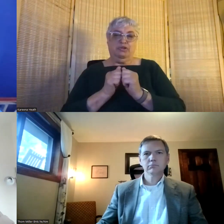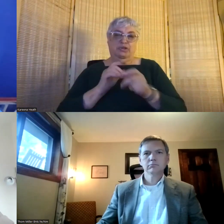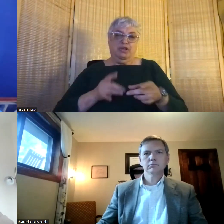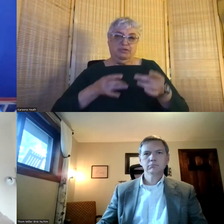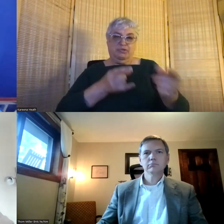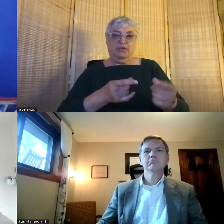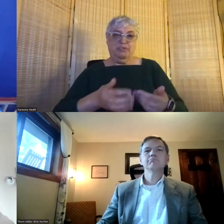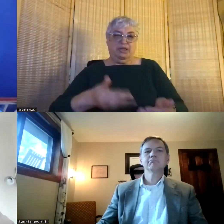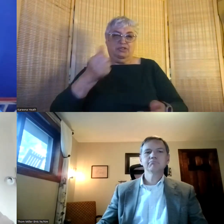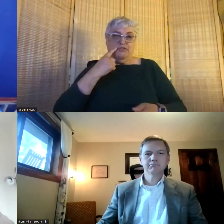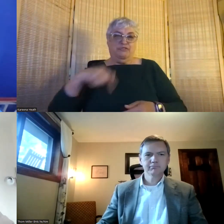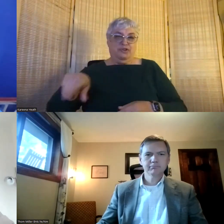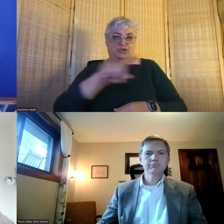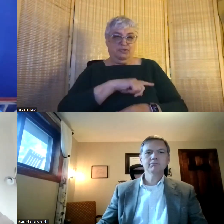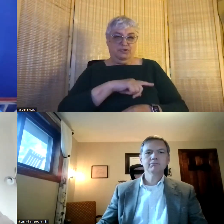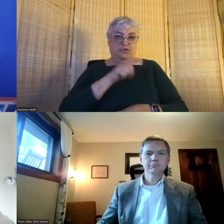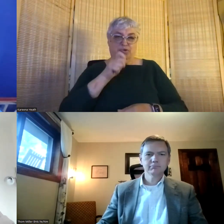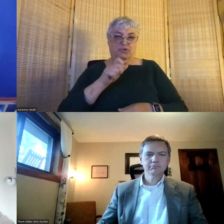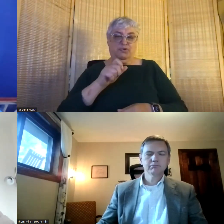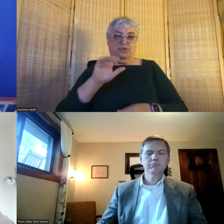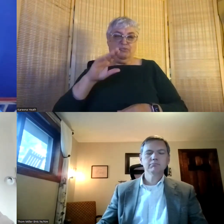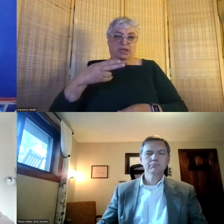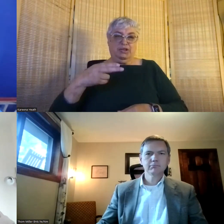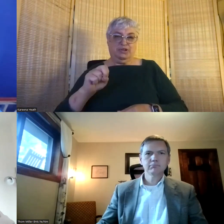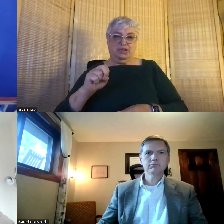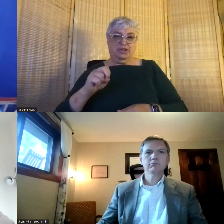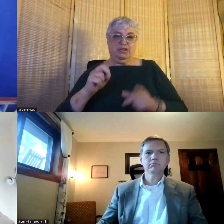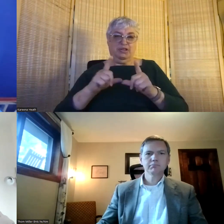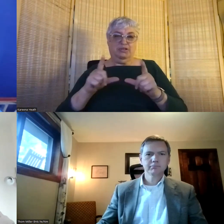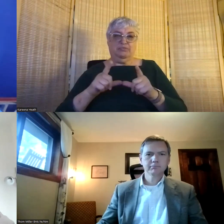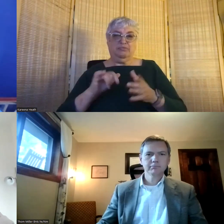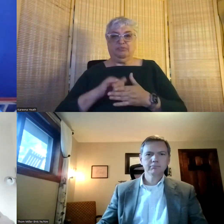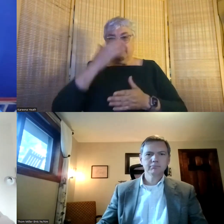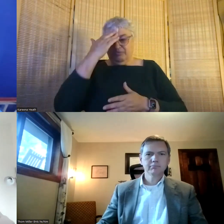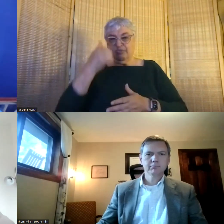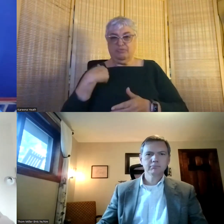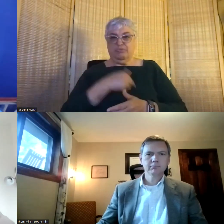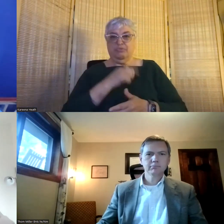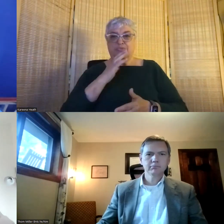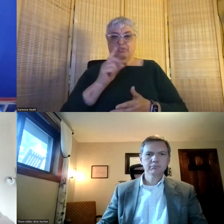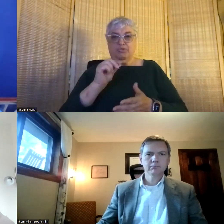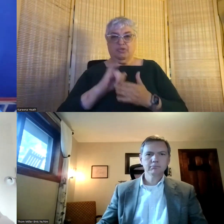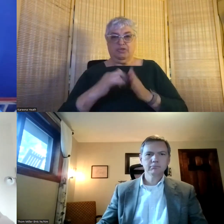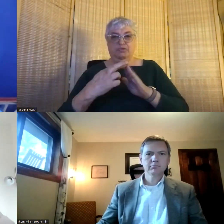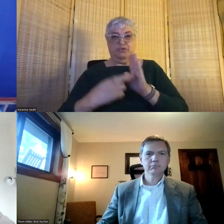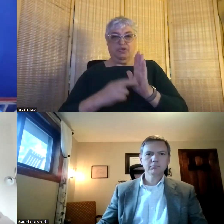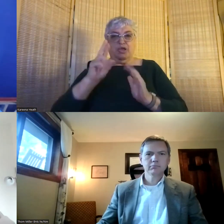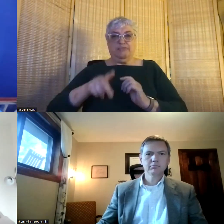So just wanted to highlight that question really gets to one of the reasons that we are doing this rule